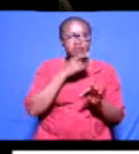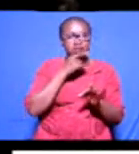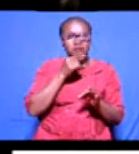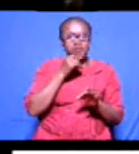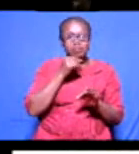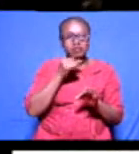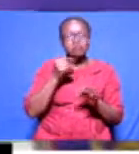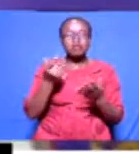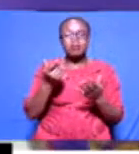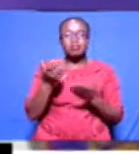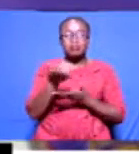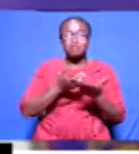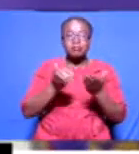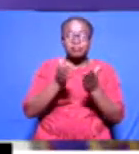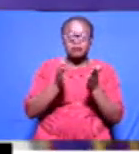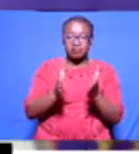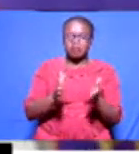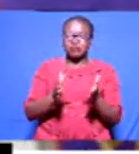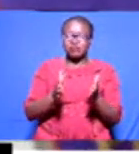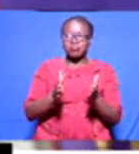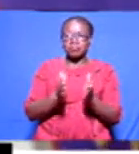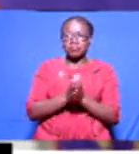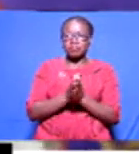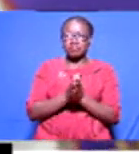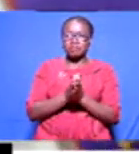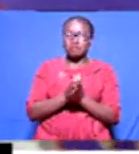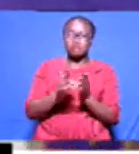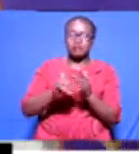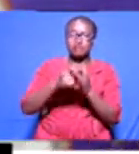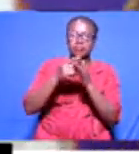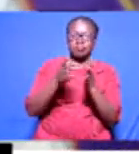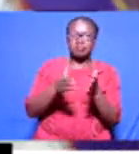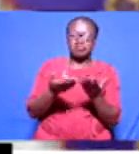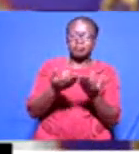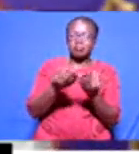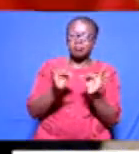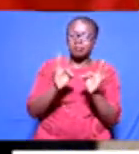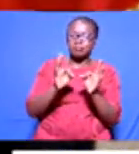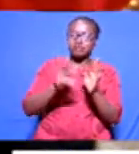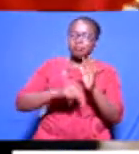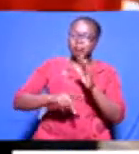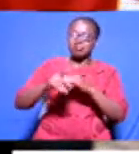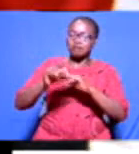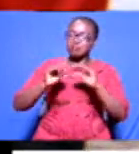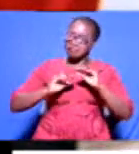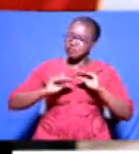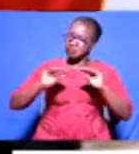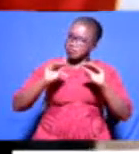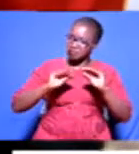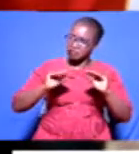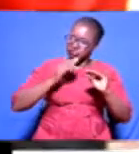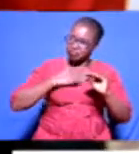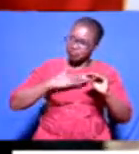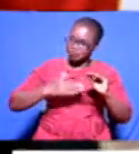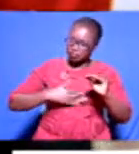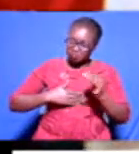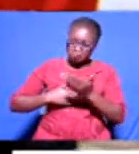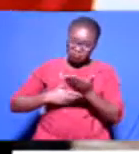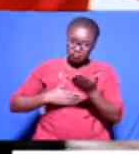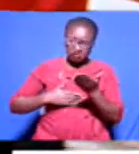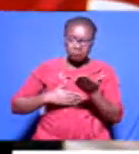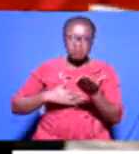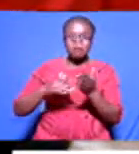an economist by excellence, and the initiator of a free primary education. The body of the late president, lying on a